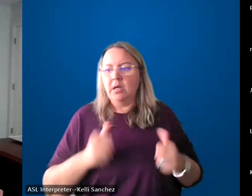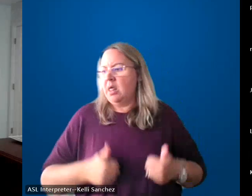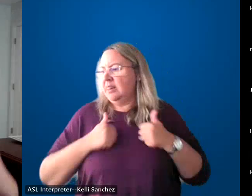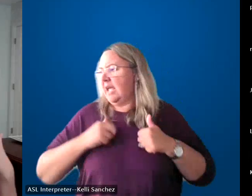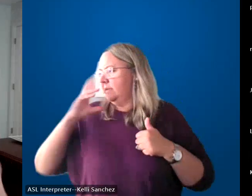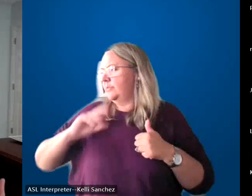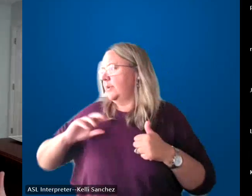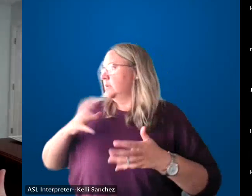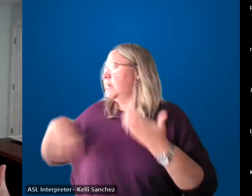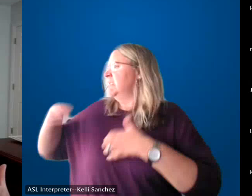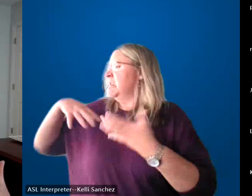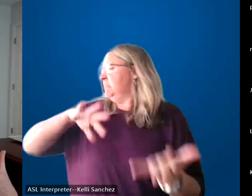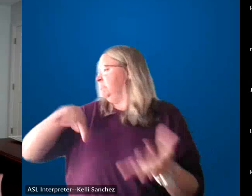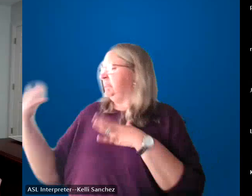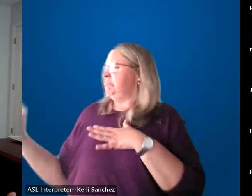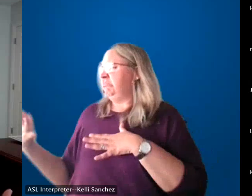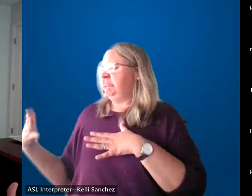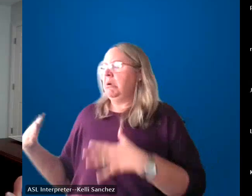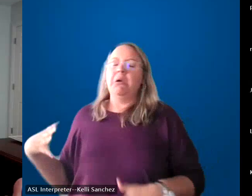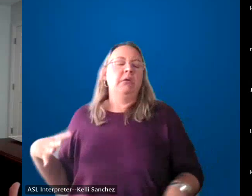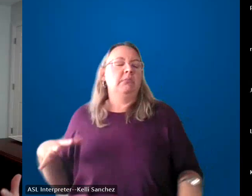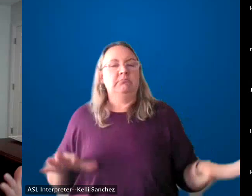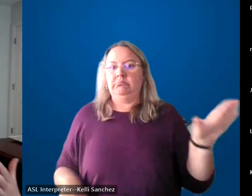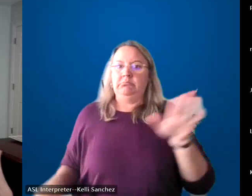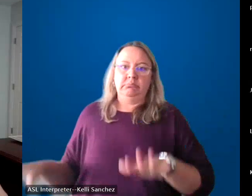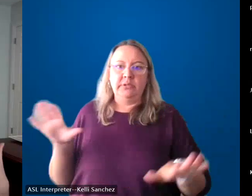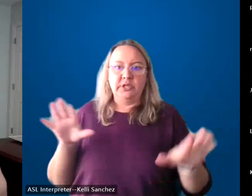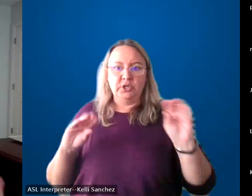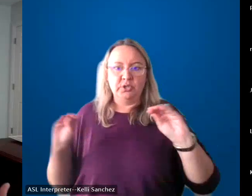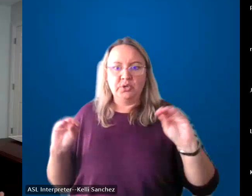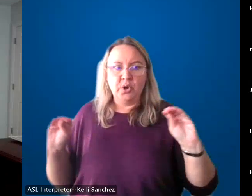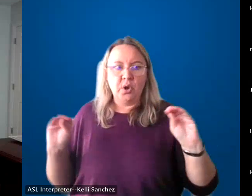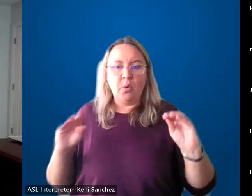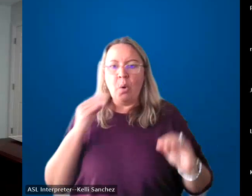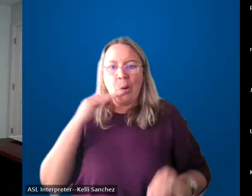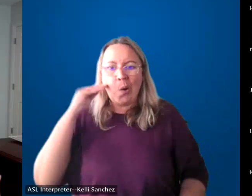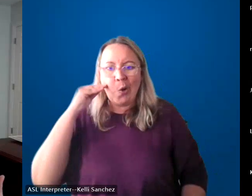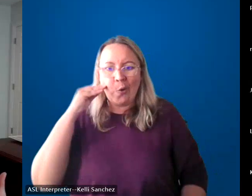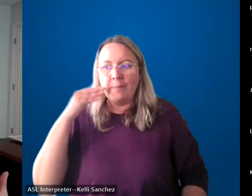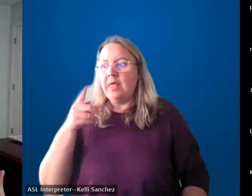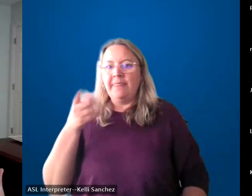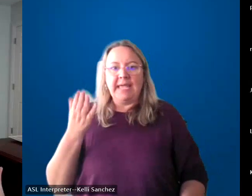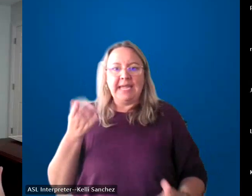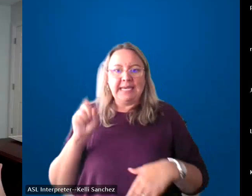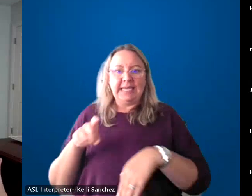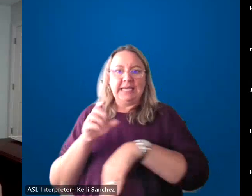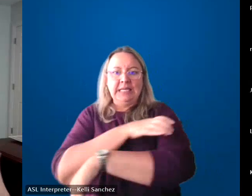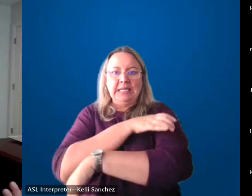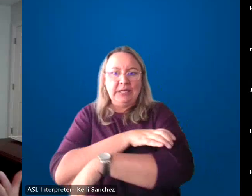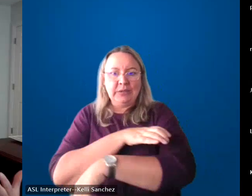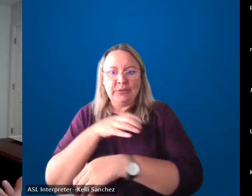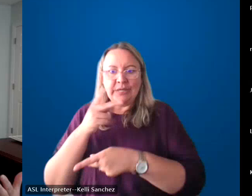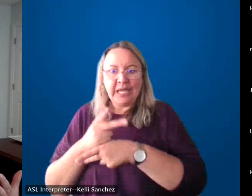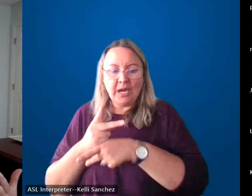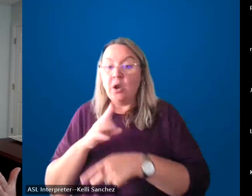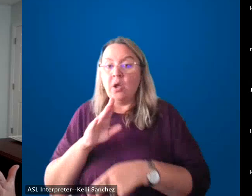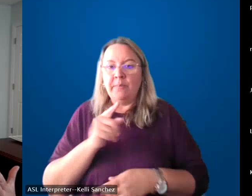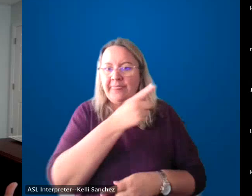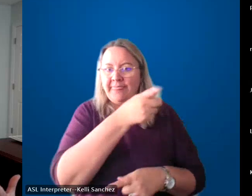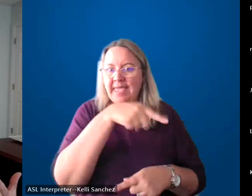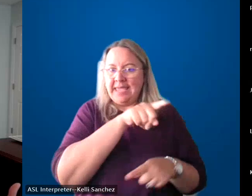experience, who were not housed, who need clinical high level care, but because they